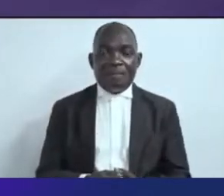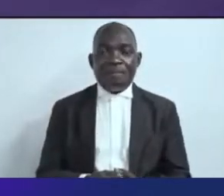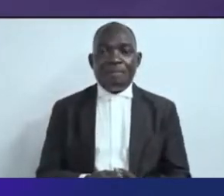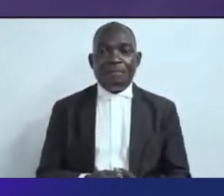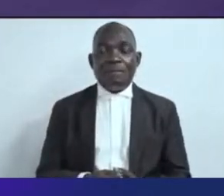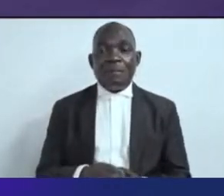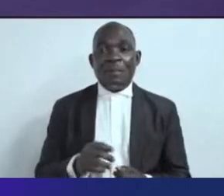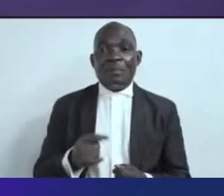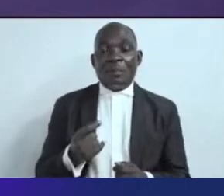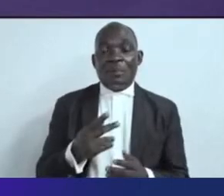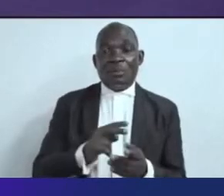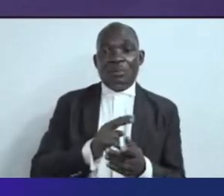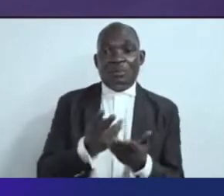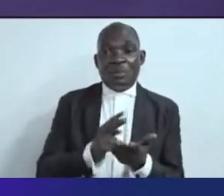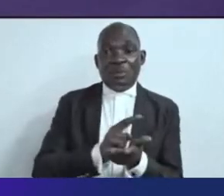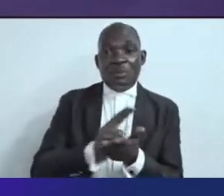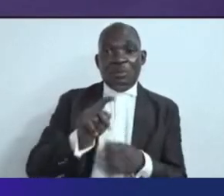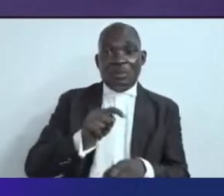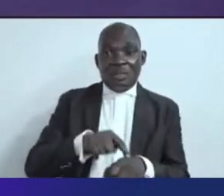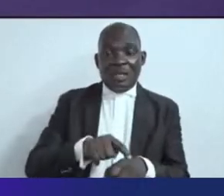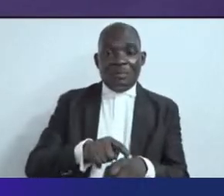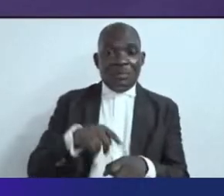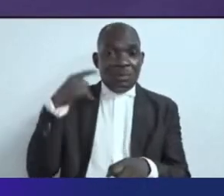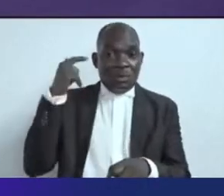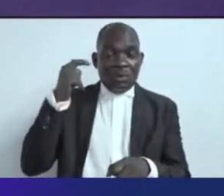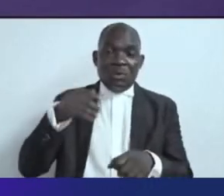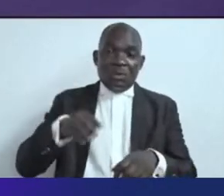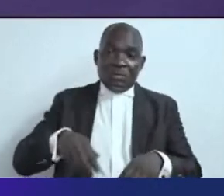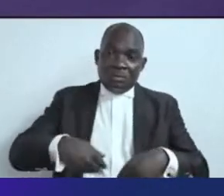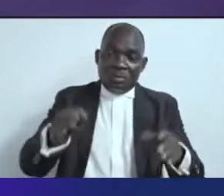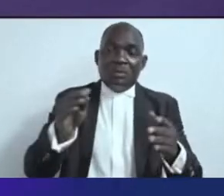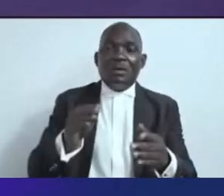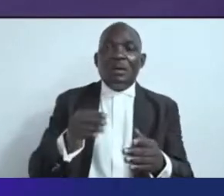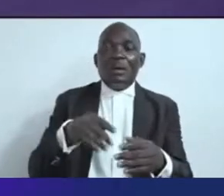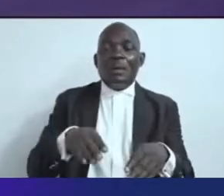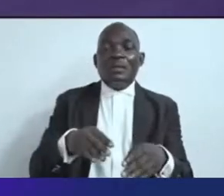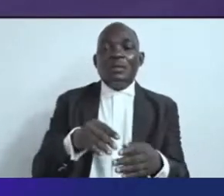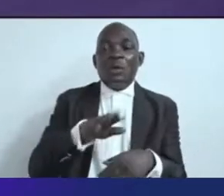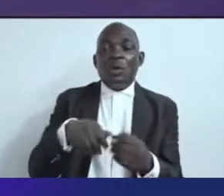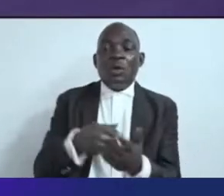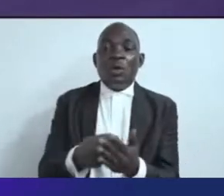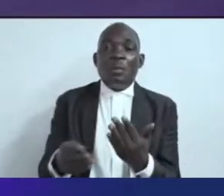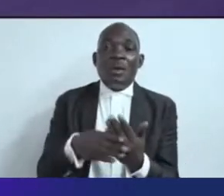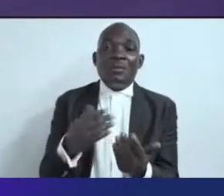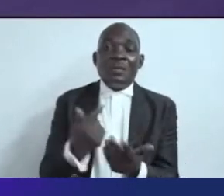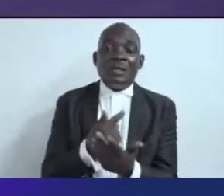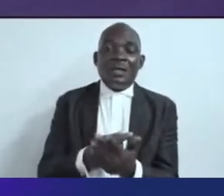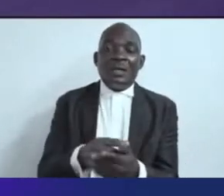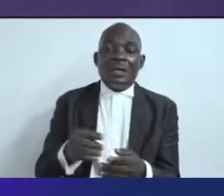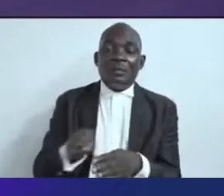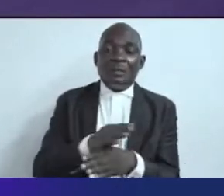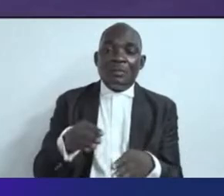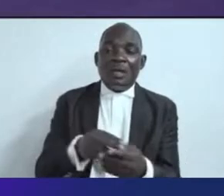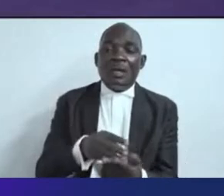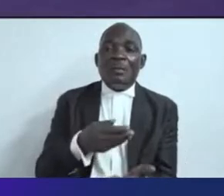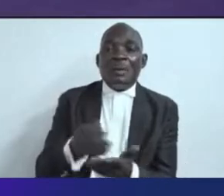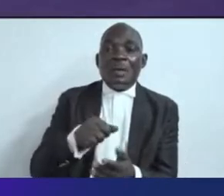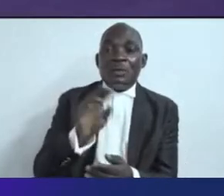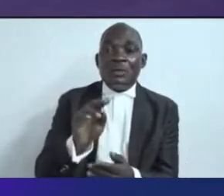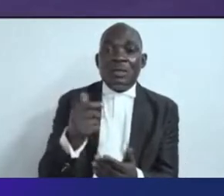In the next 2 weeks, this will be available in the market to be purchased through commercial banks using the Ghana